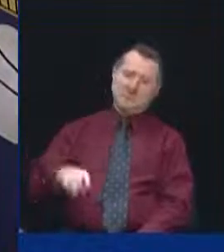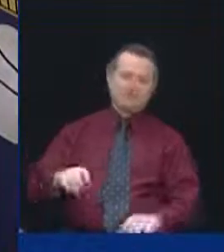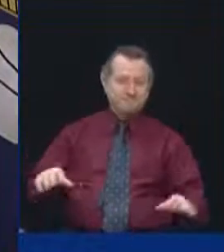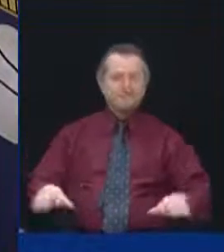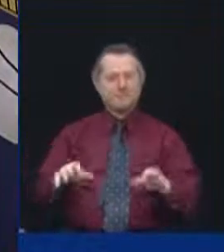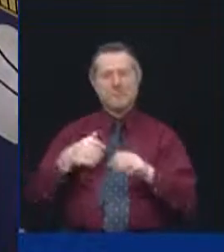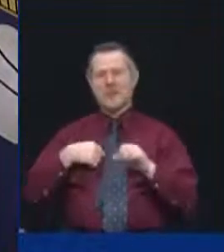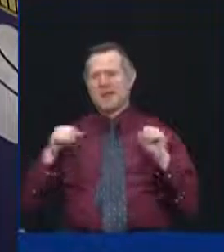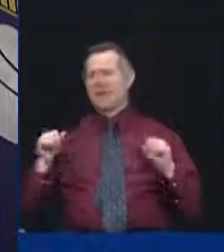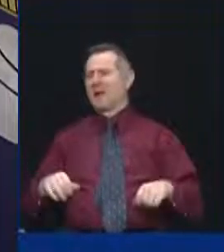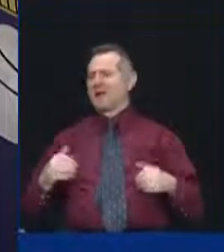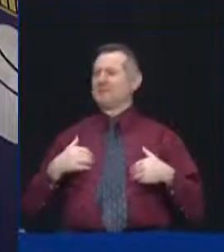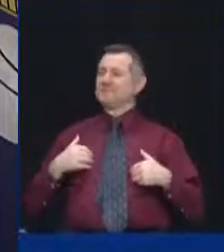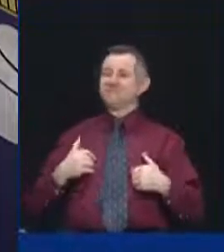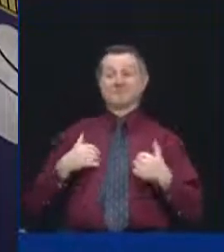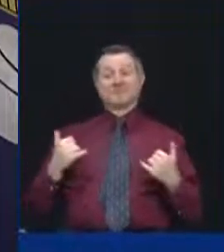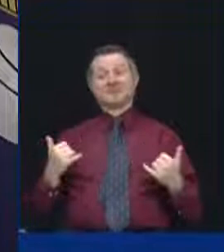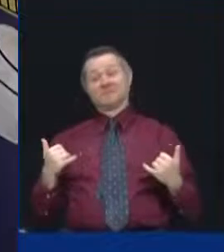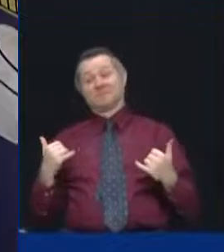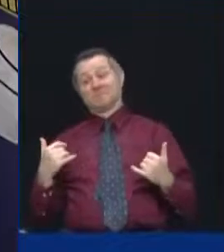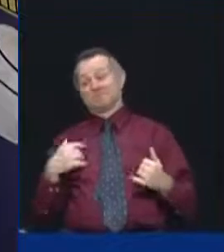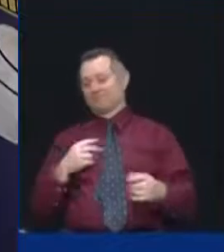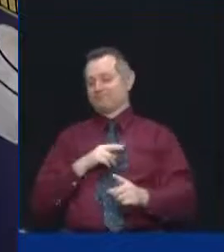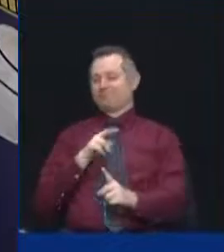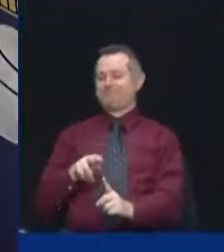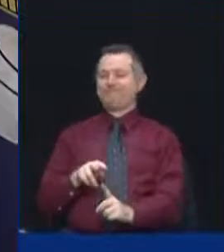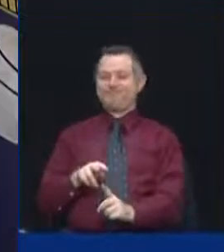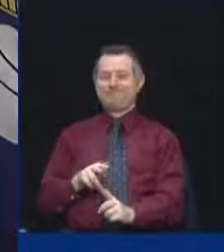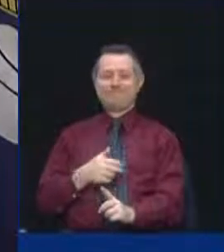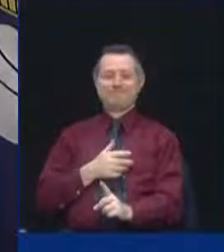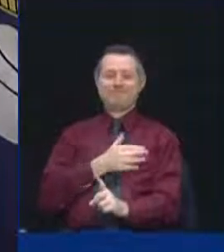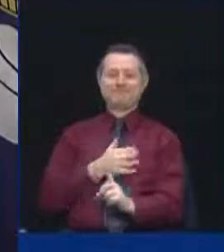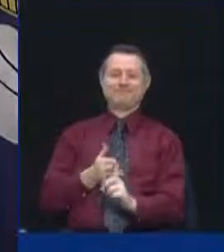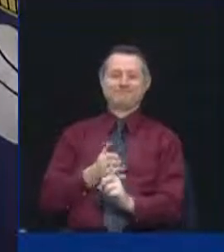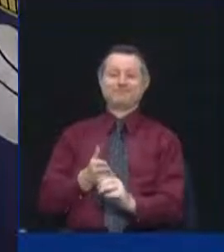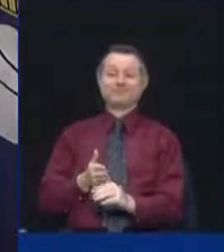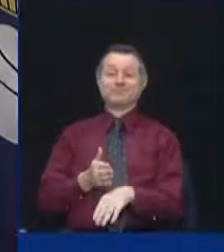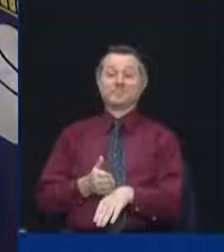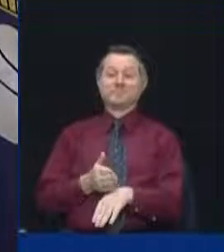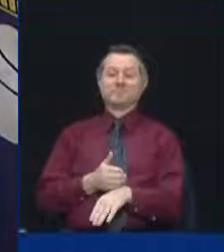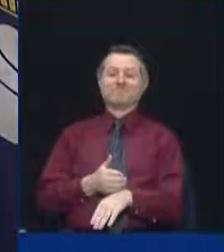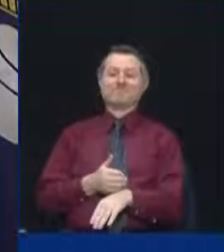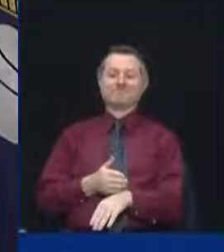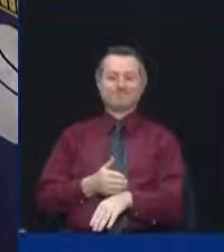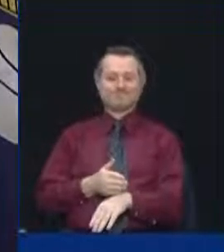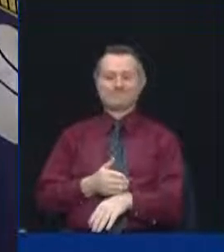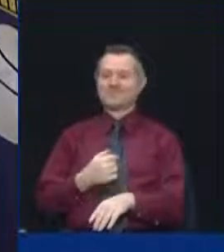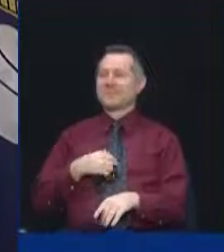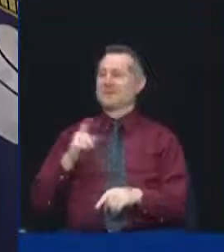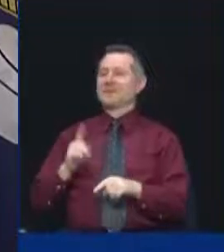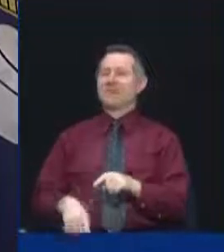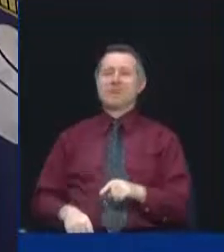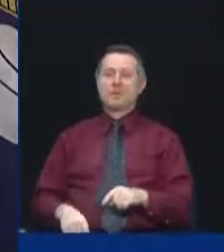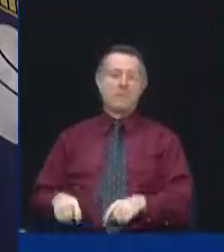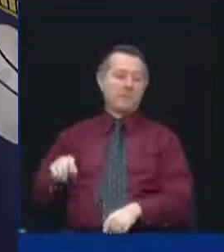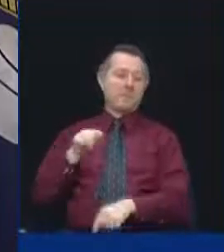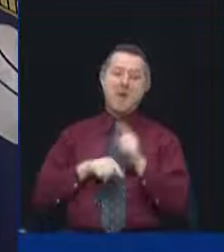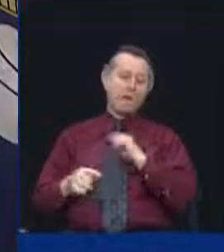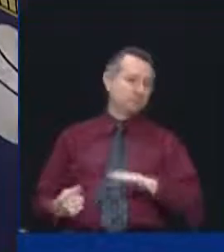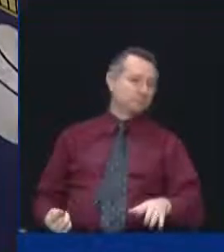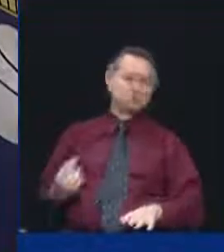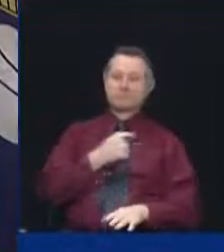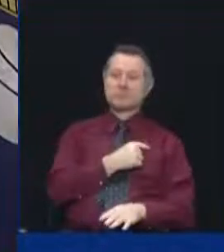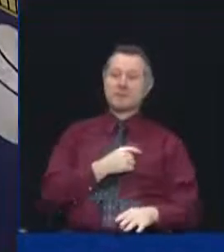now in this snapshot on time where we just showed progress, we can't go back. What the MTA is